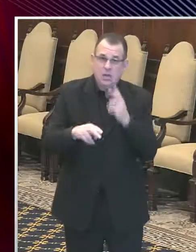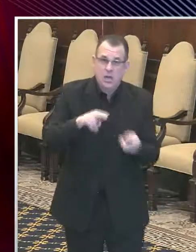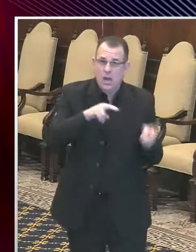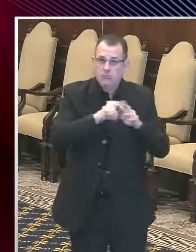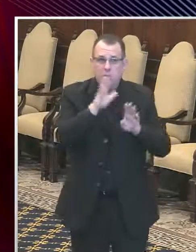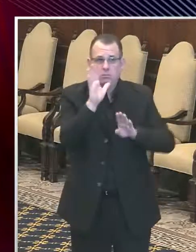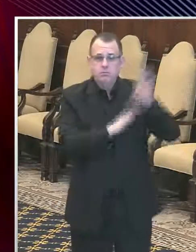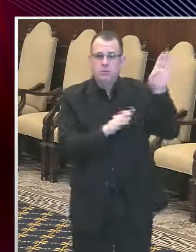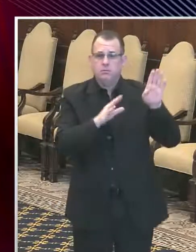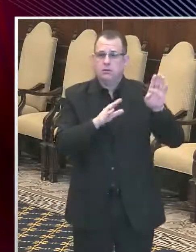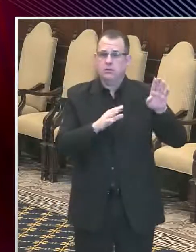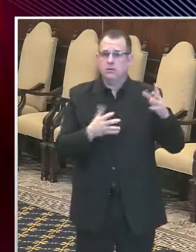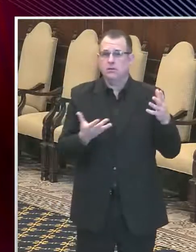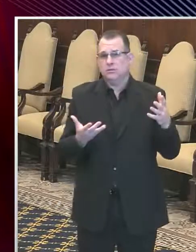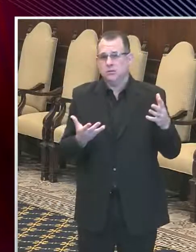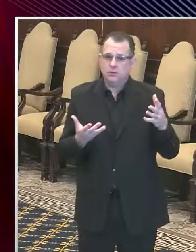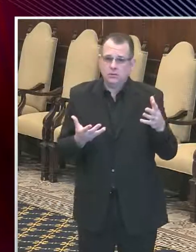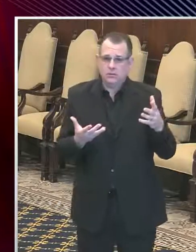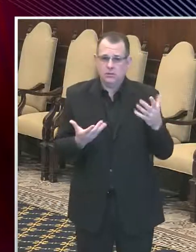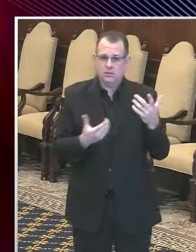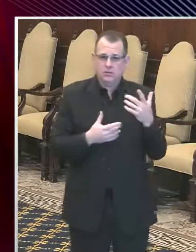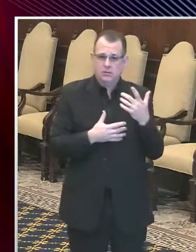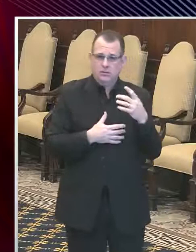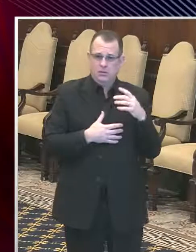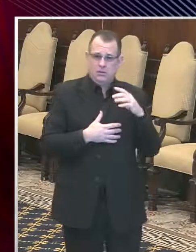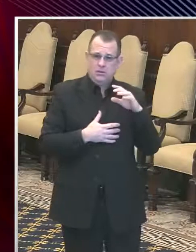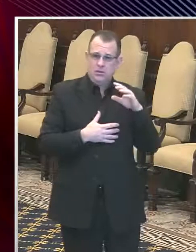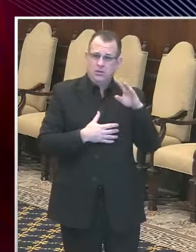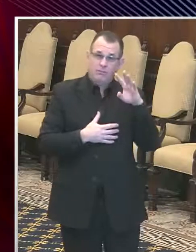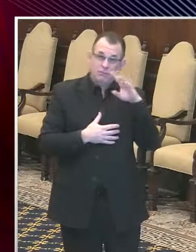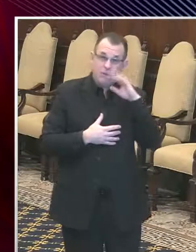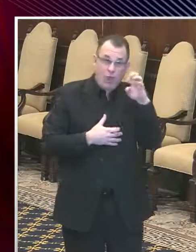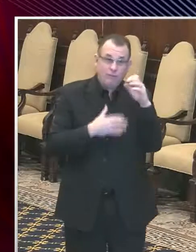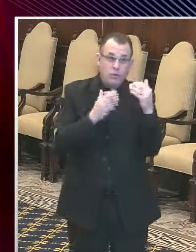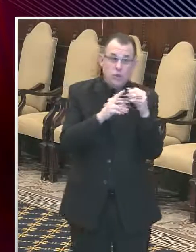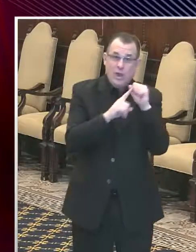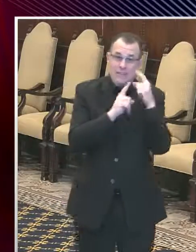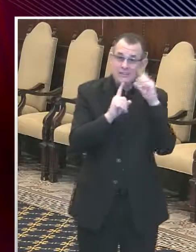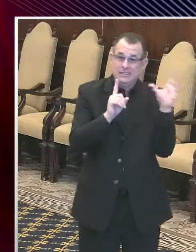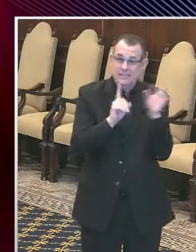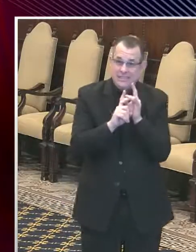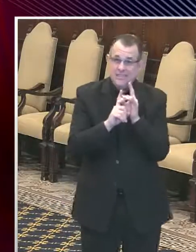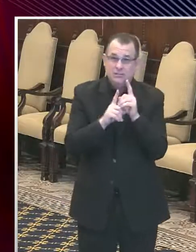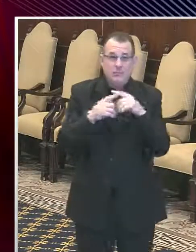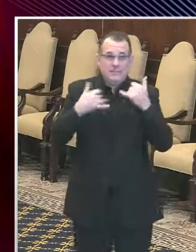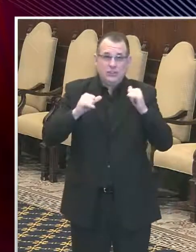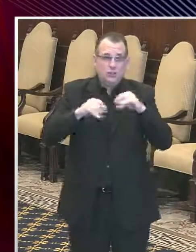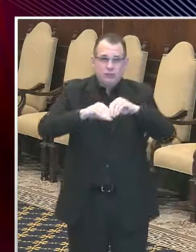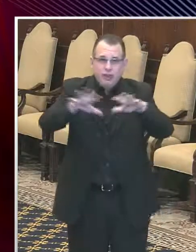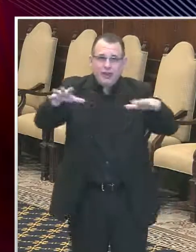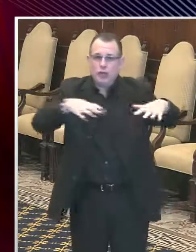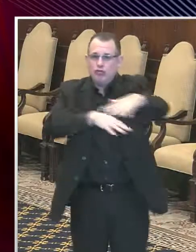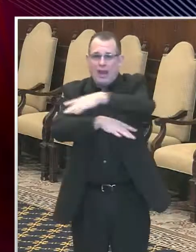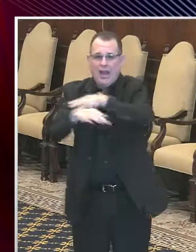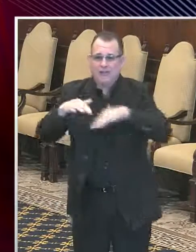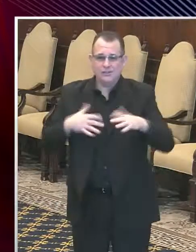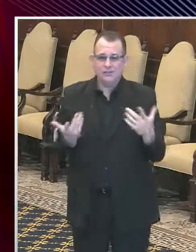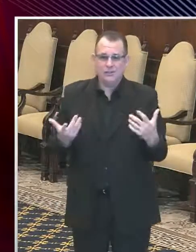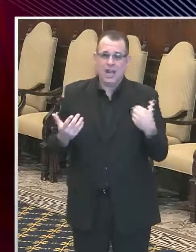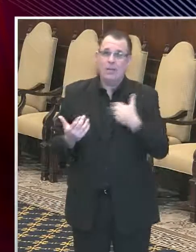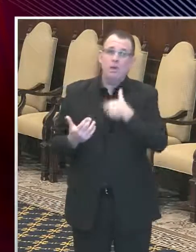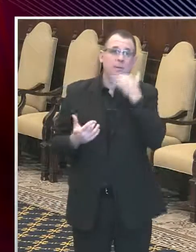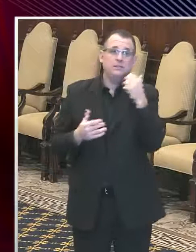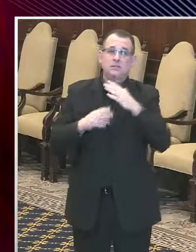over 400 cases a day, it's many cases. The virus is still out there. And the best tool we have right now is still this social distancing,